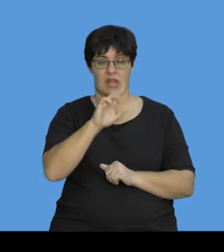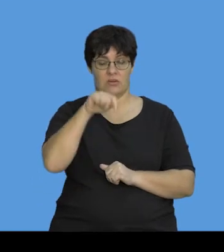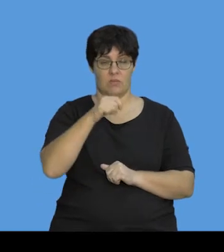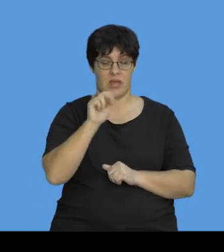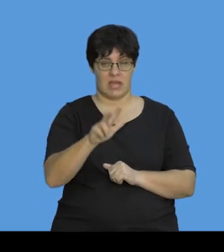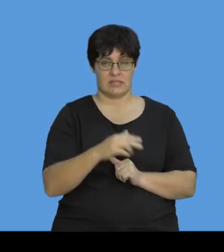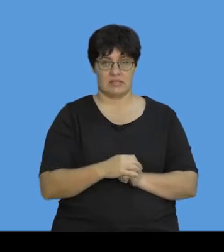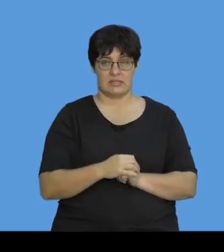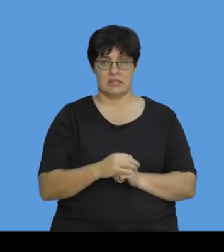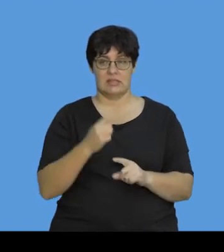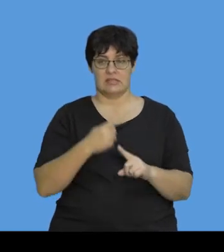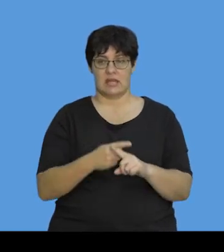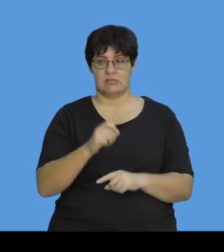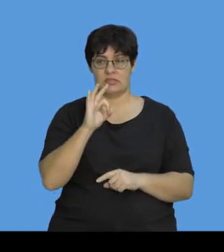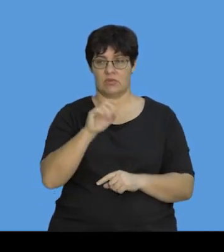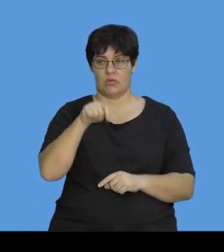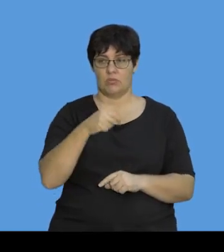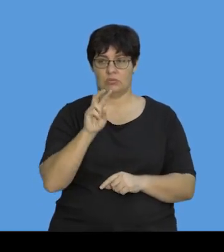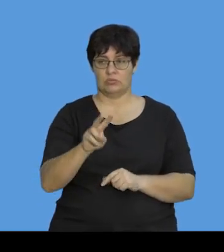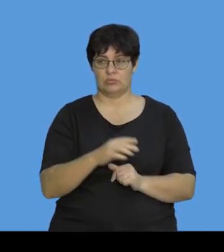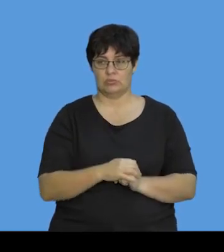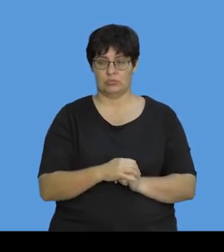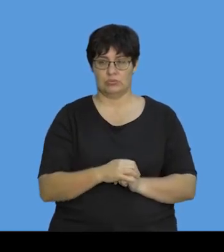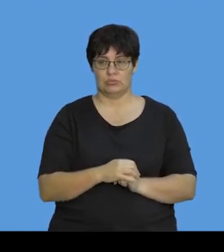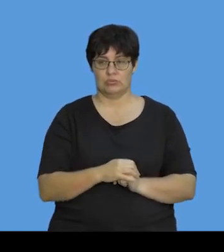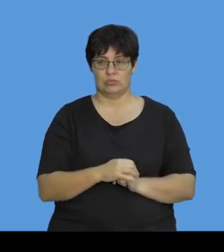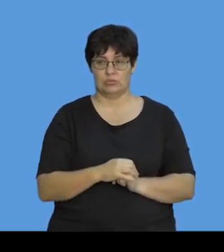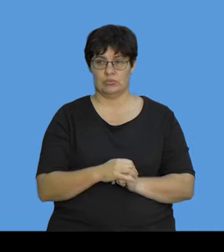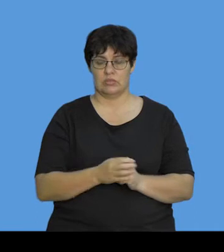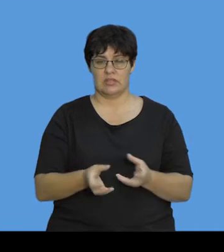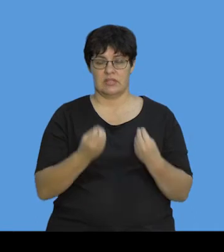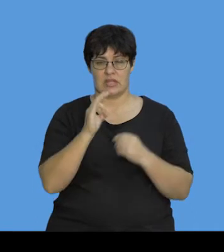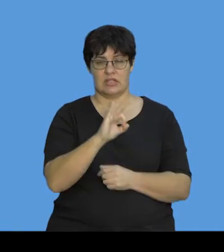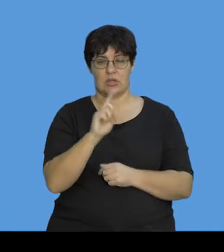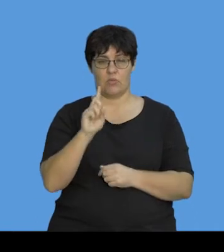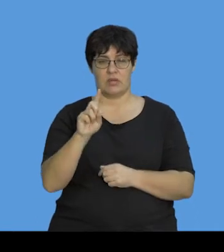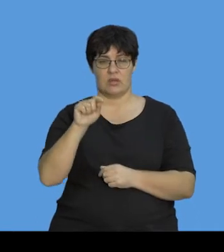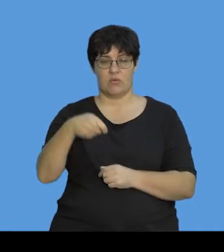9,8 times 3,2, and that gives us